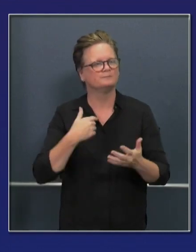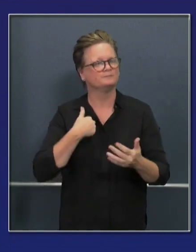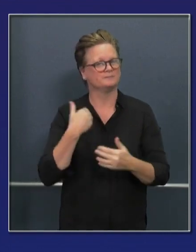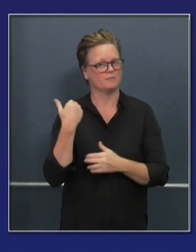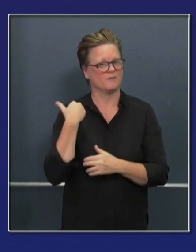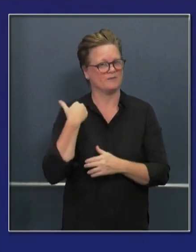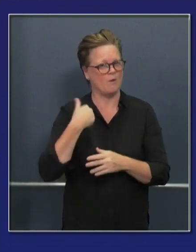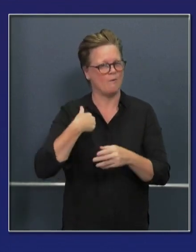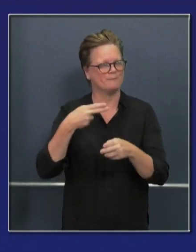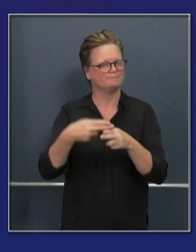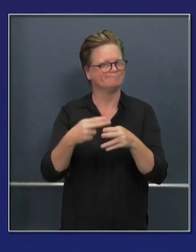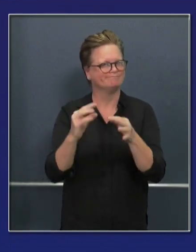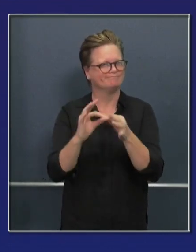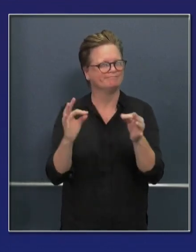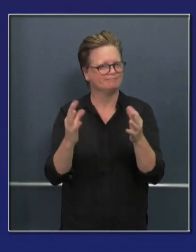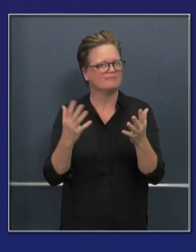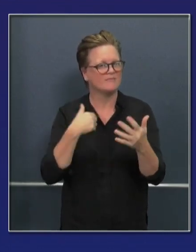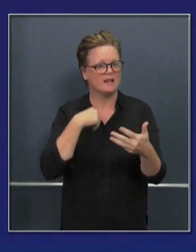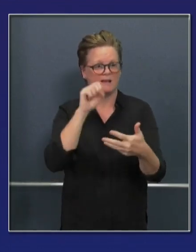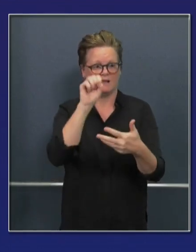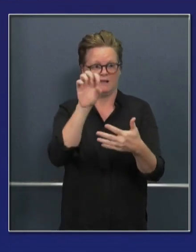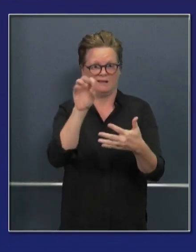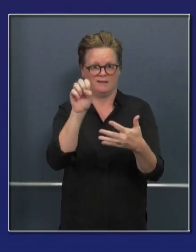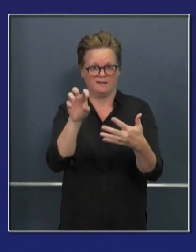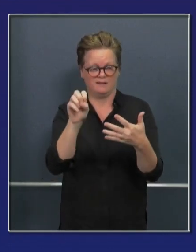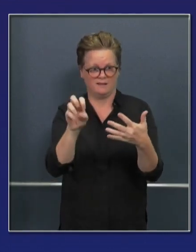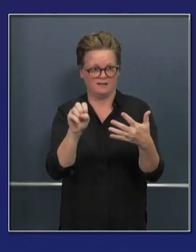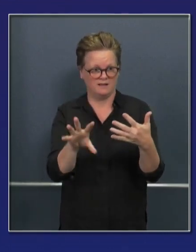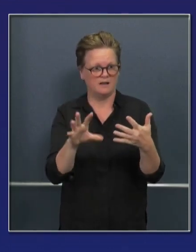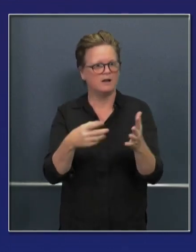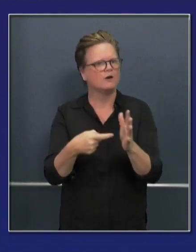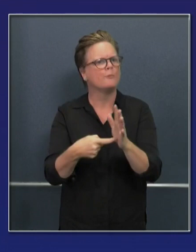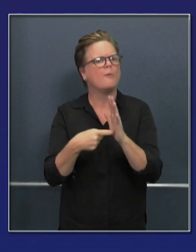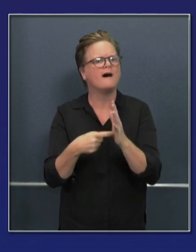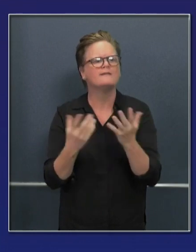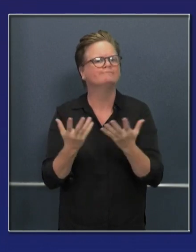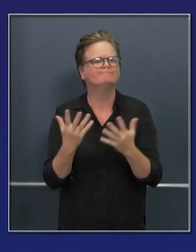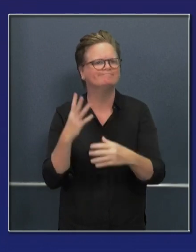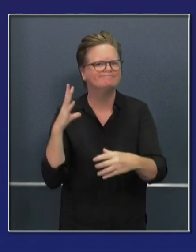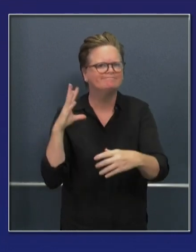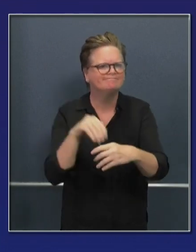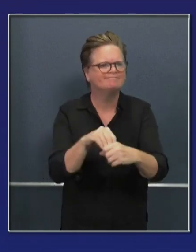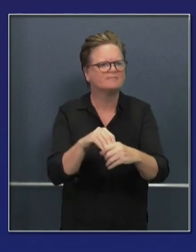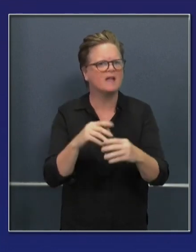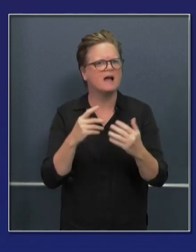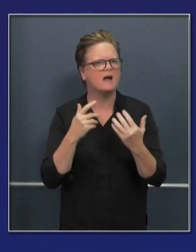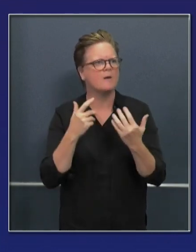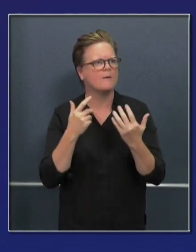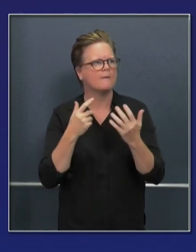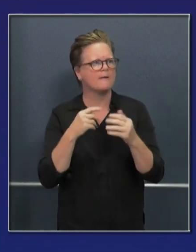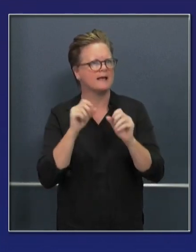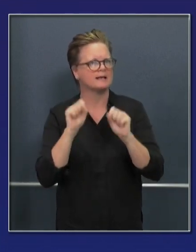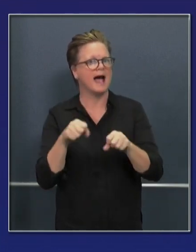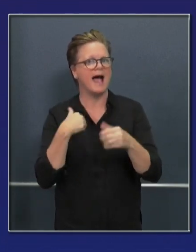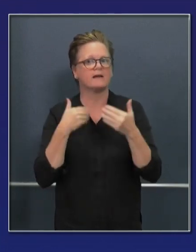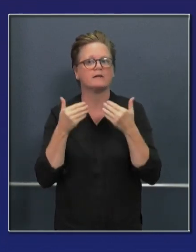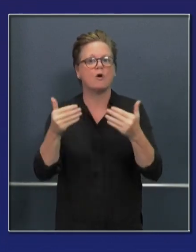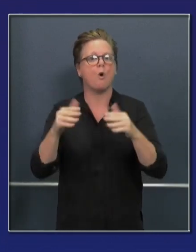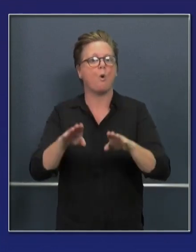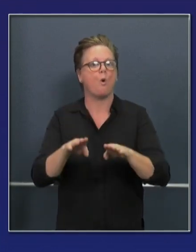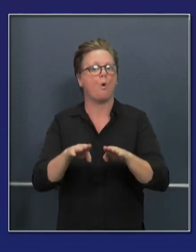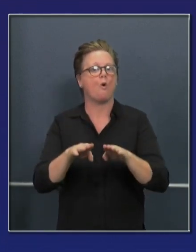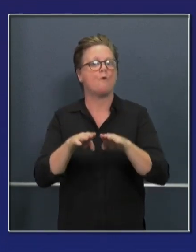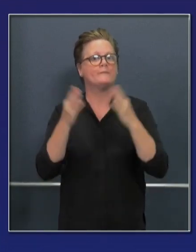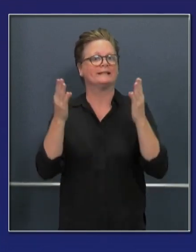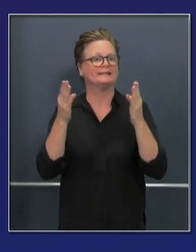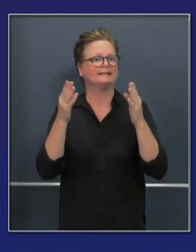were the predicate to our reopening strategy. We focused again on the importance and the imperatives of increasing the total